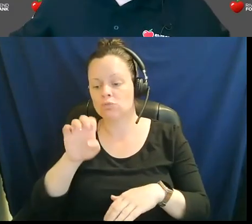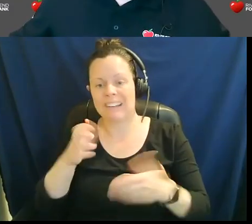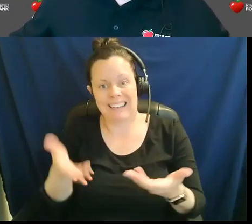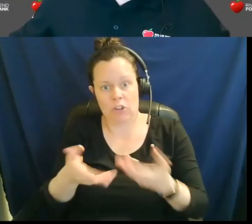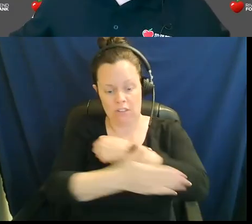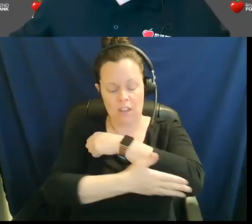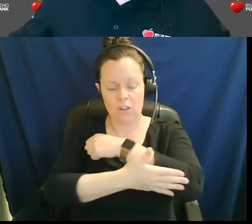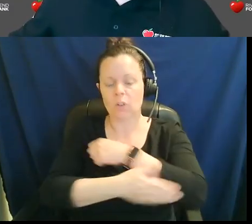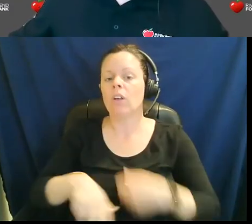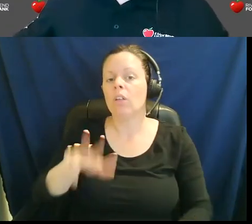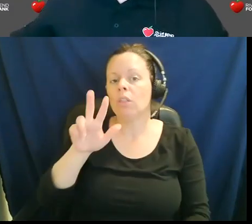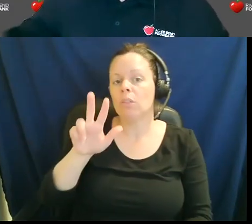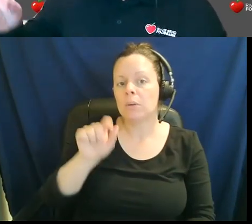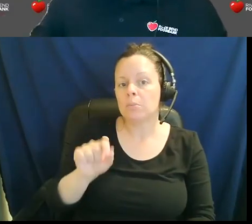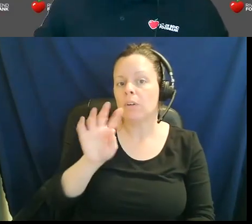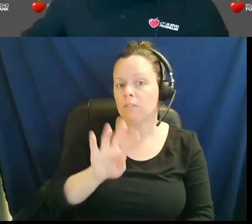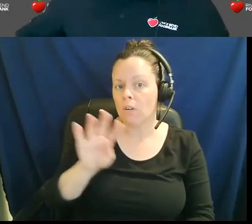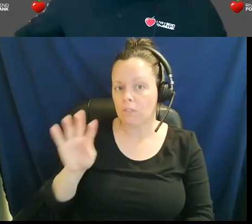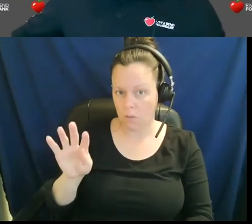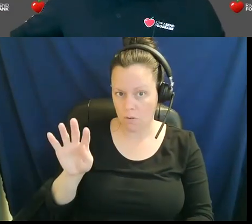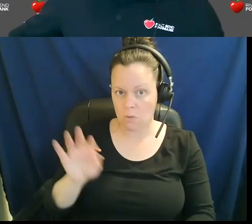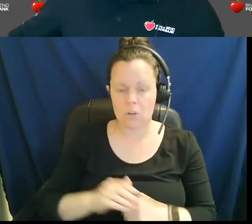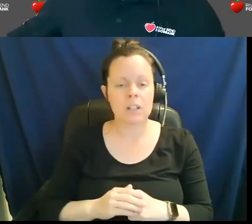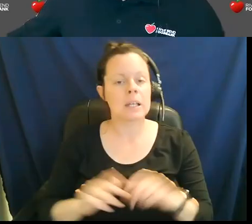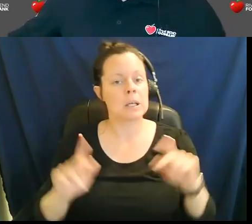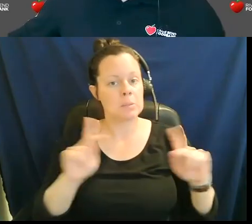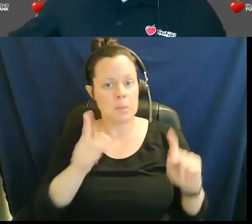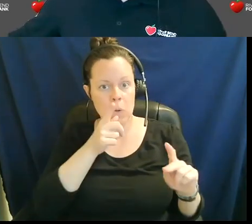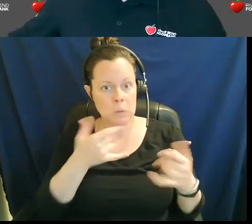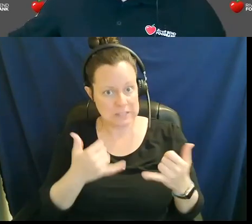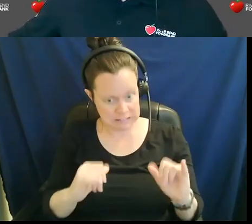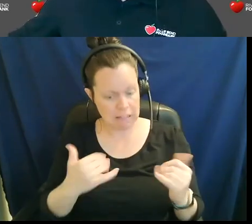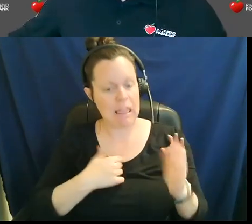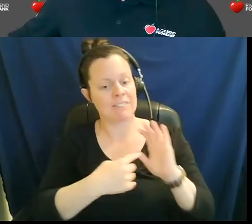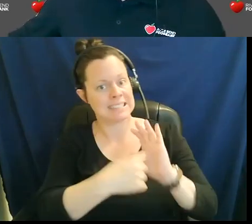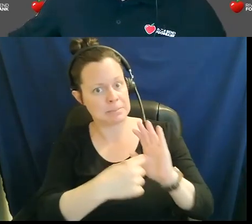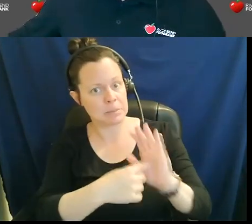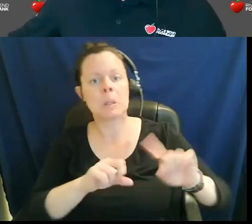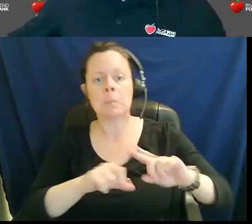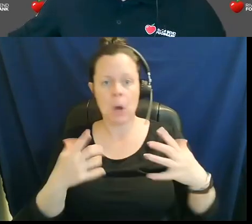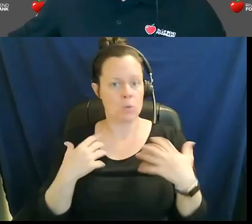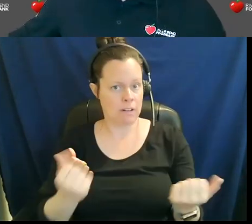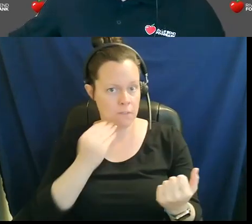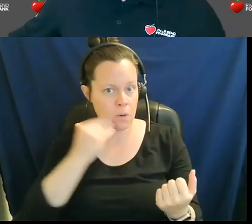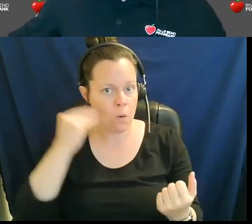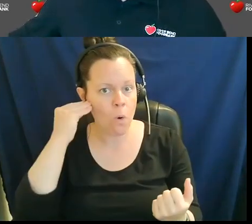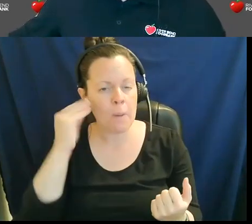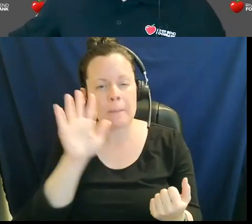currently of 3.44. People that are still symptomatic but are still recovering at home is